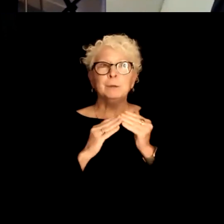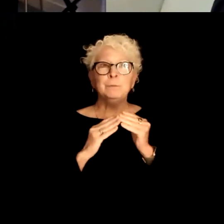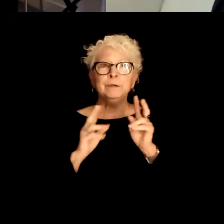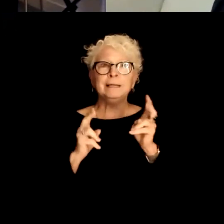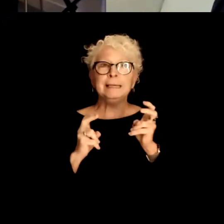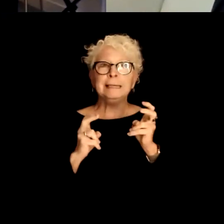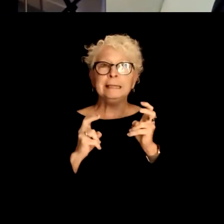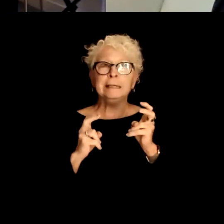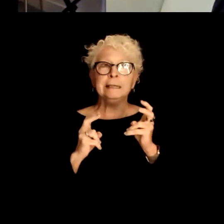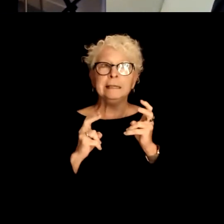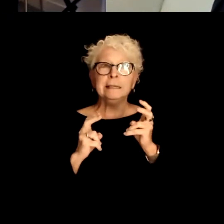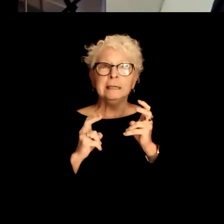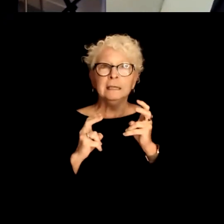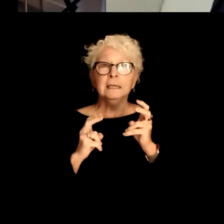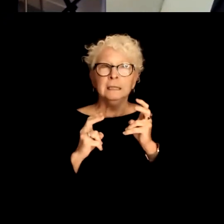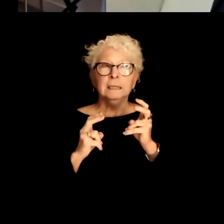some spaces.